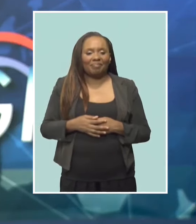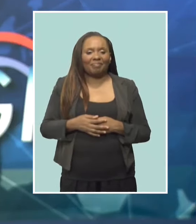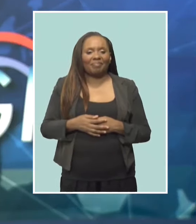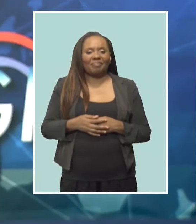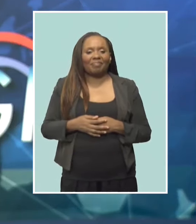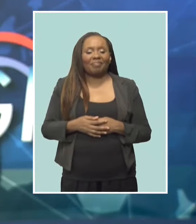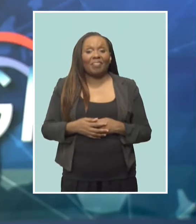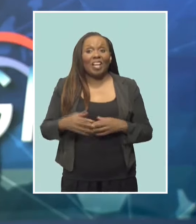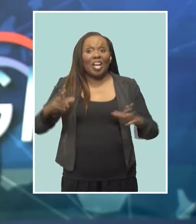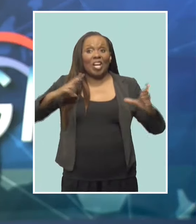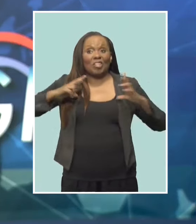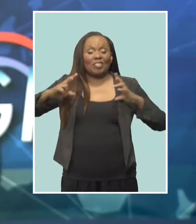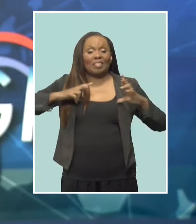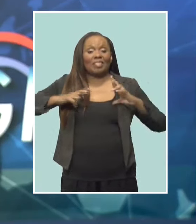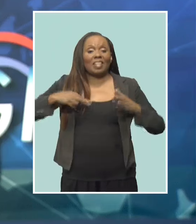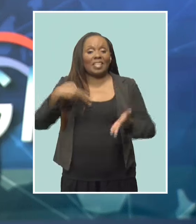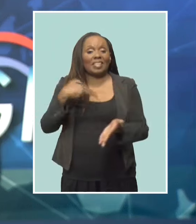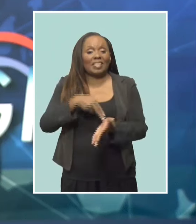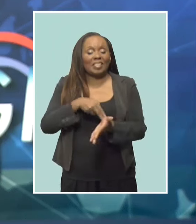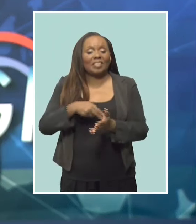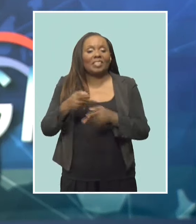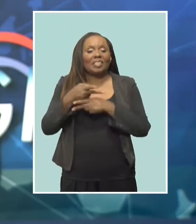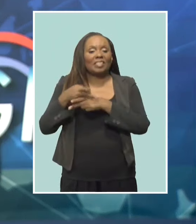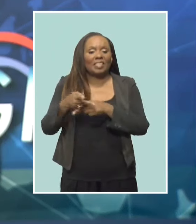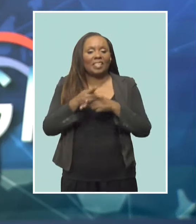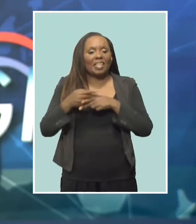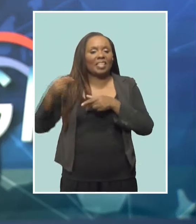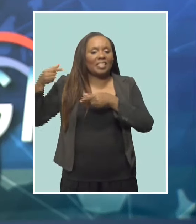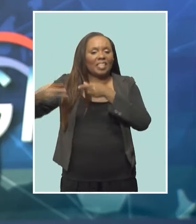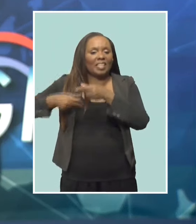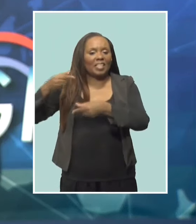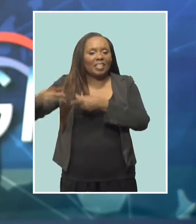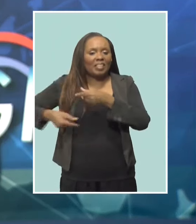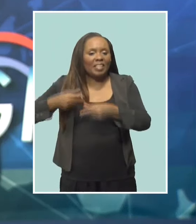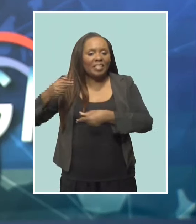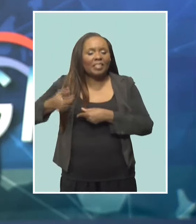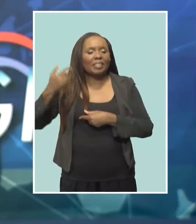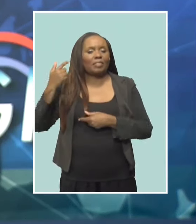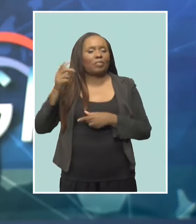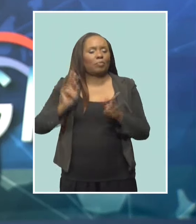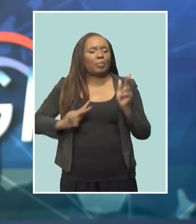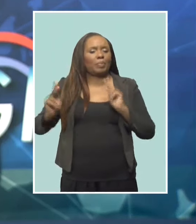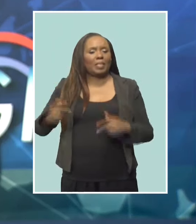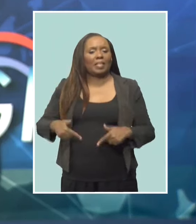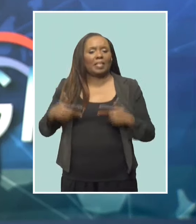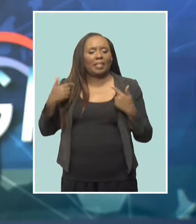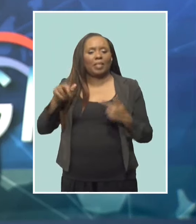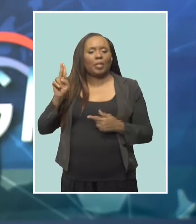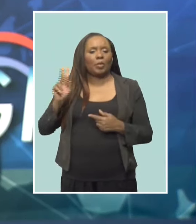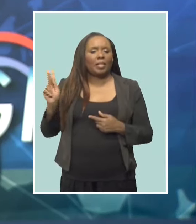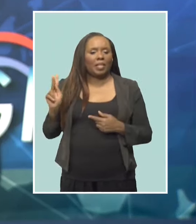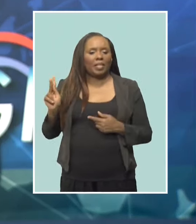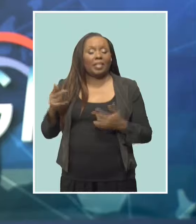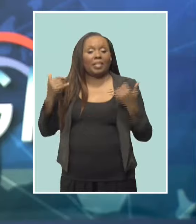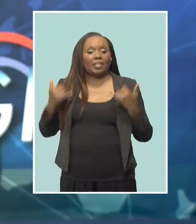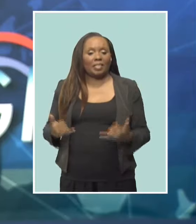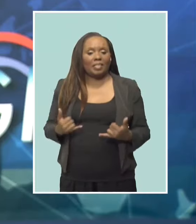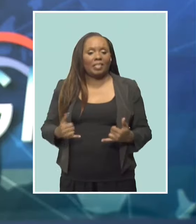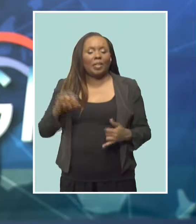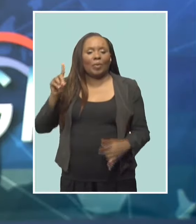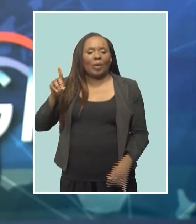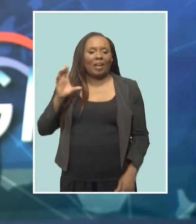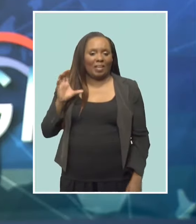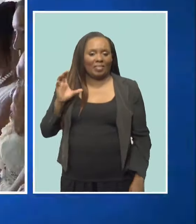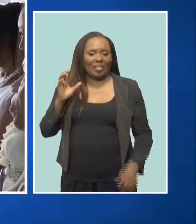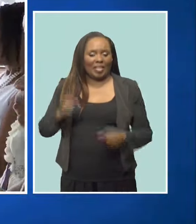for generations of patients in the UK is Barbados' latest centenarian. Josephine Bailey was the toast of the day.